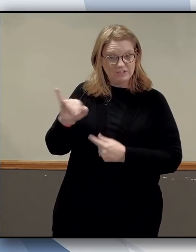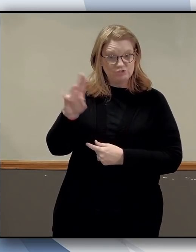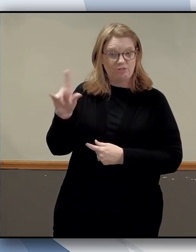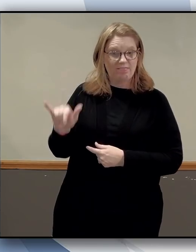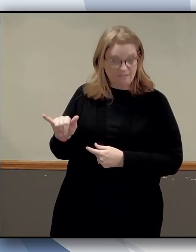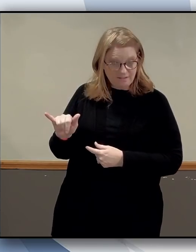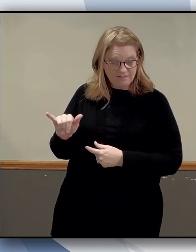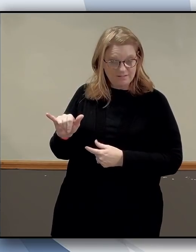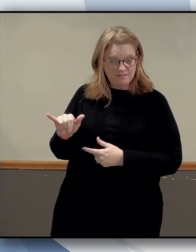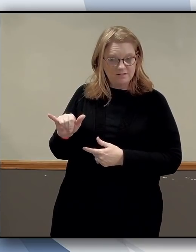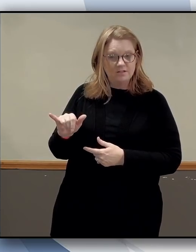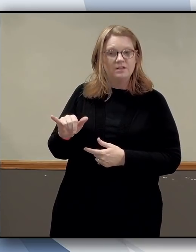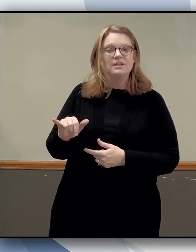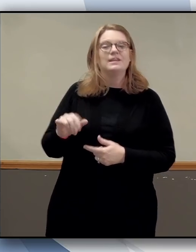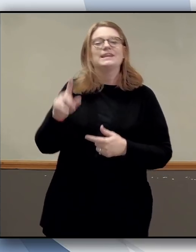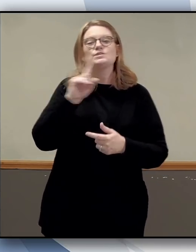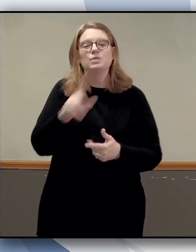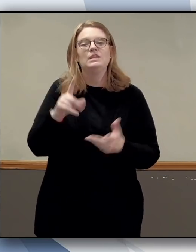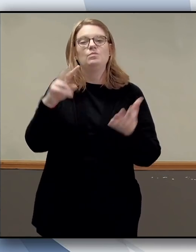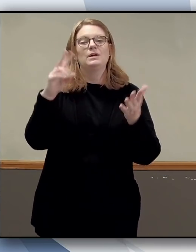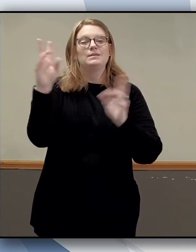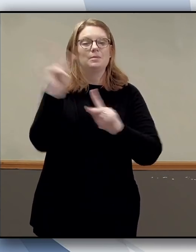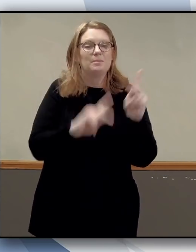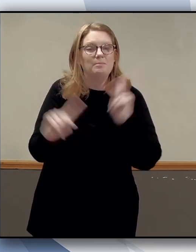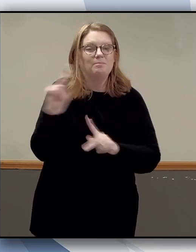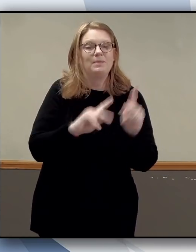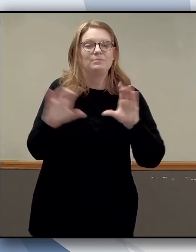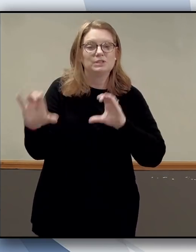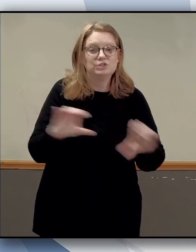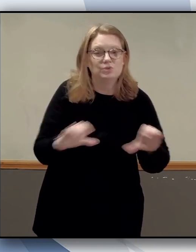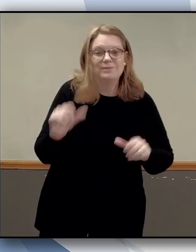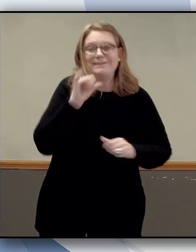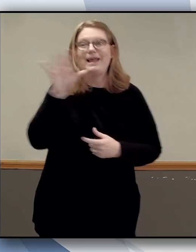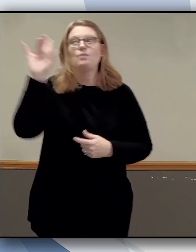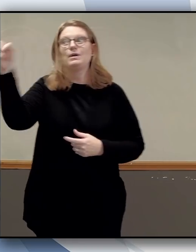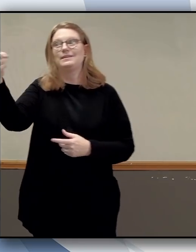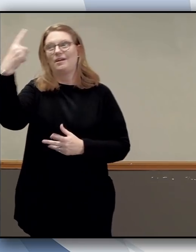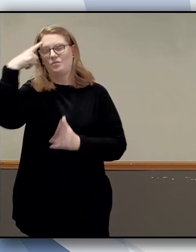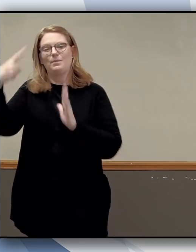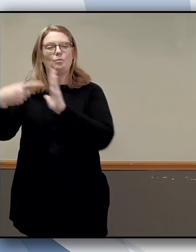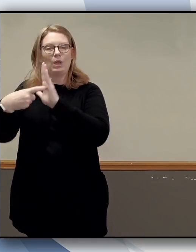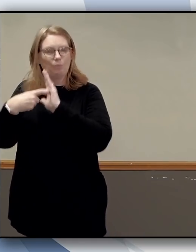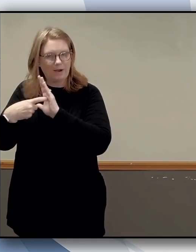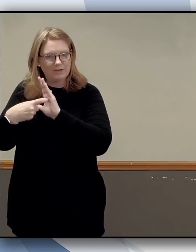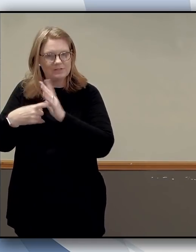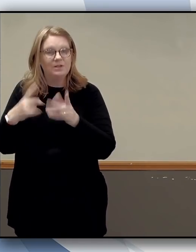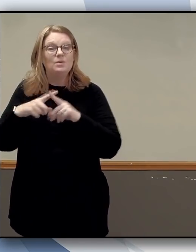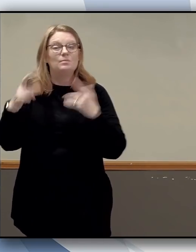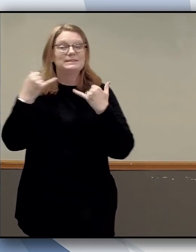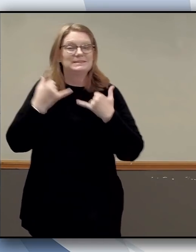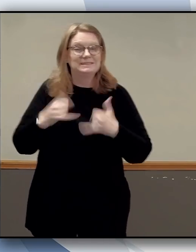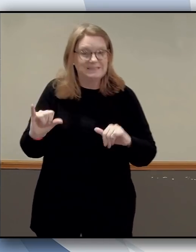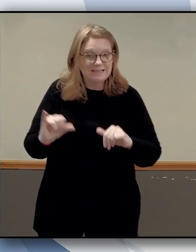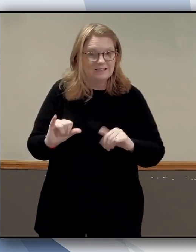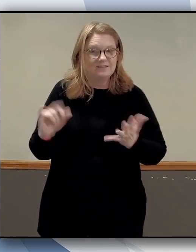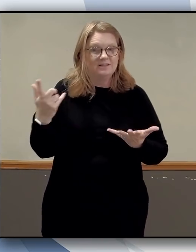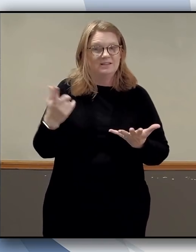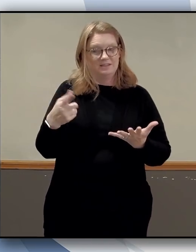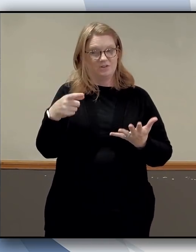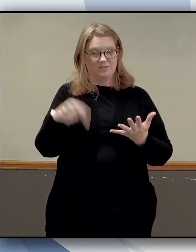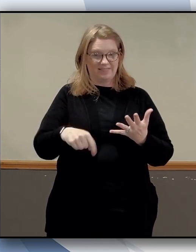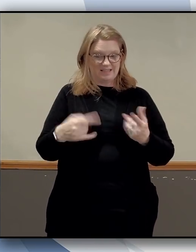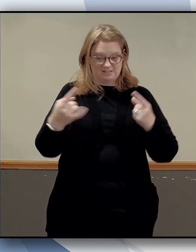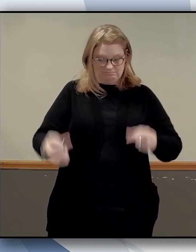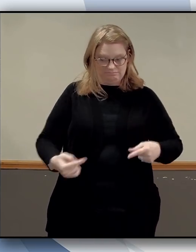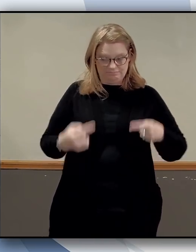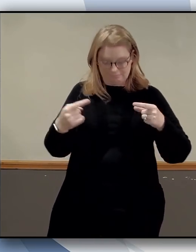it's what individuals do. It's not what government says. And so, but we find ourselves still in a spot in the midst of this storm